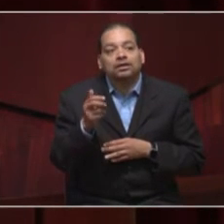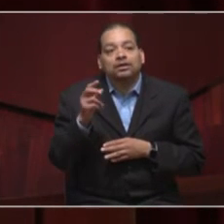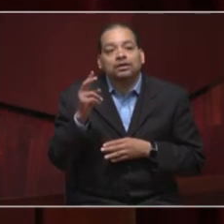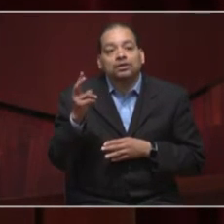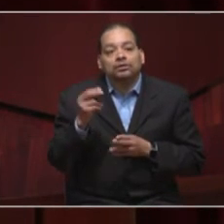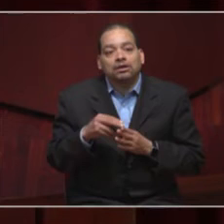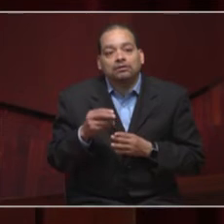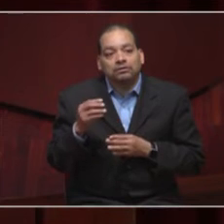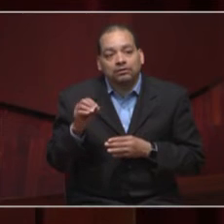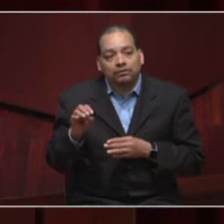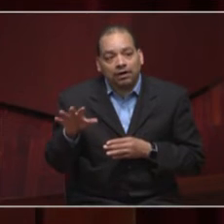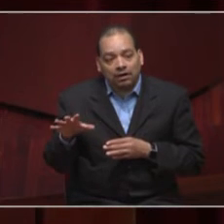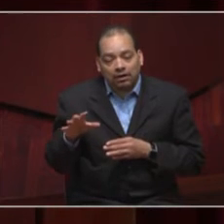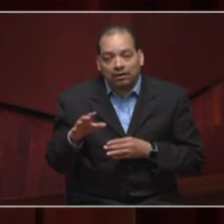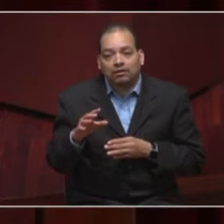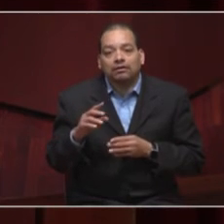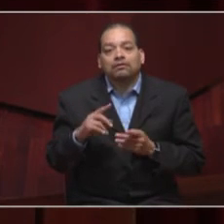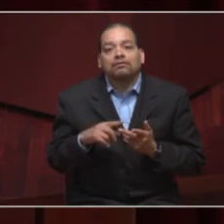2005,